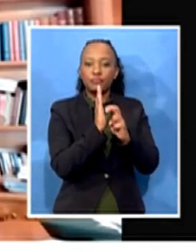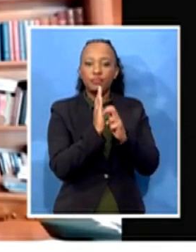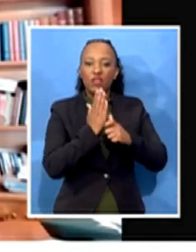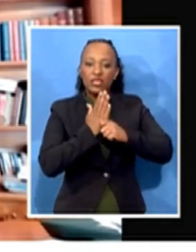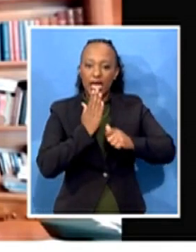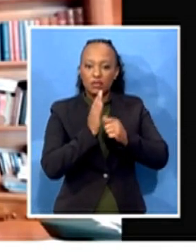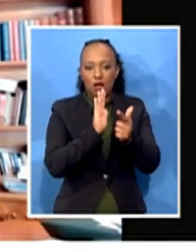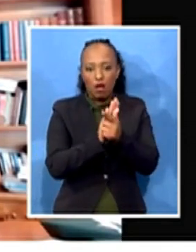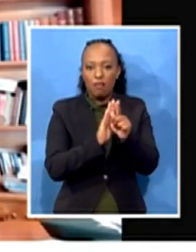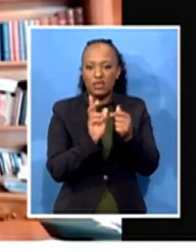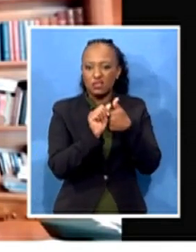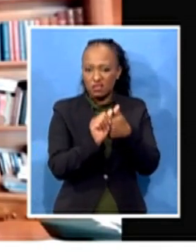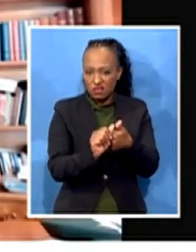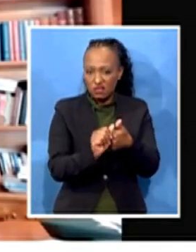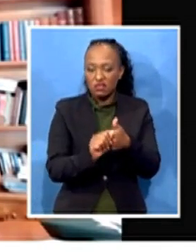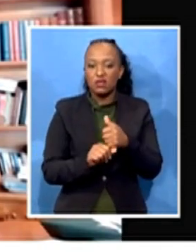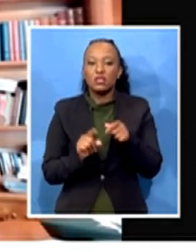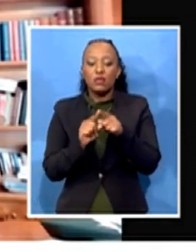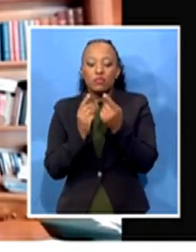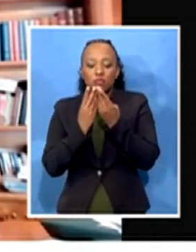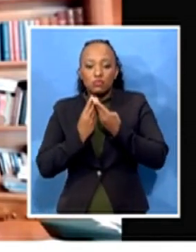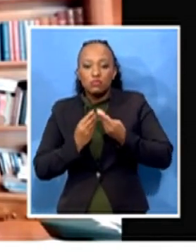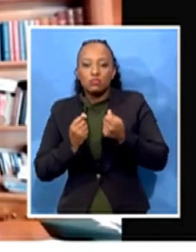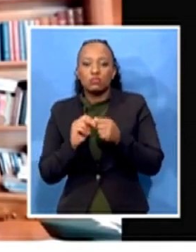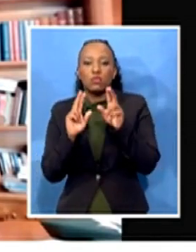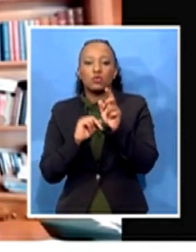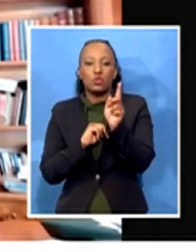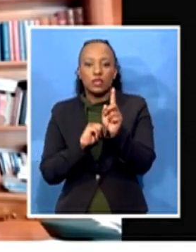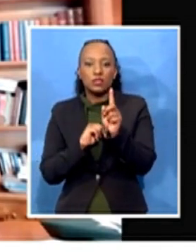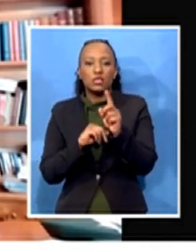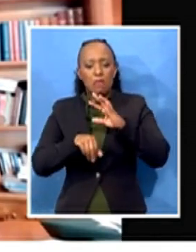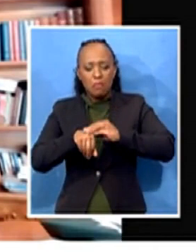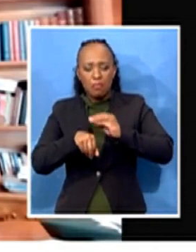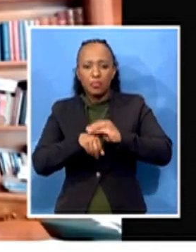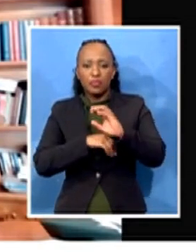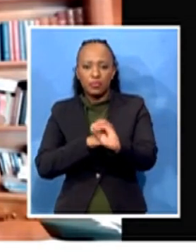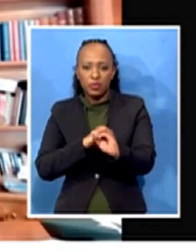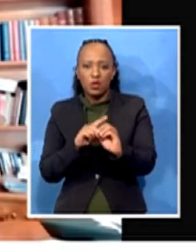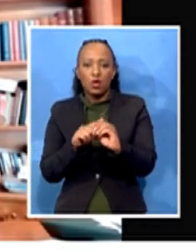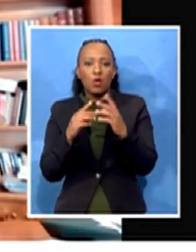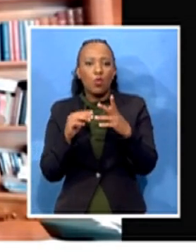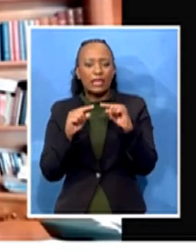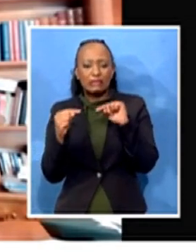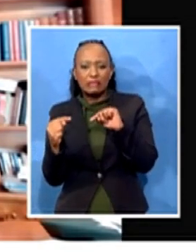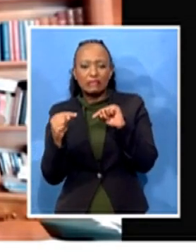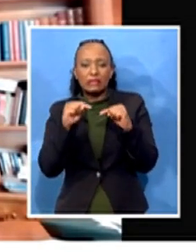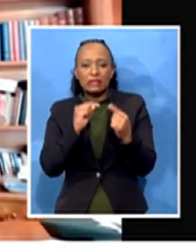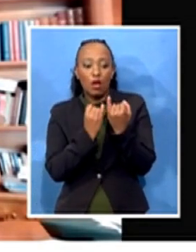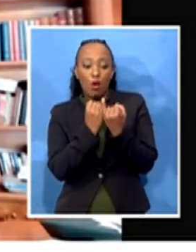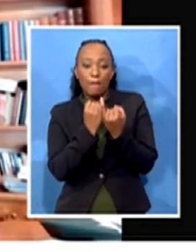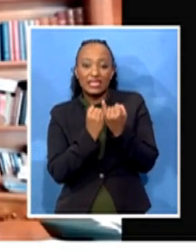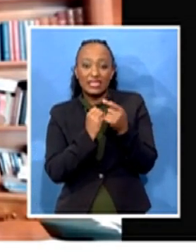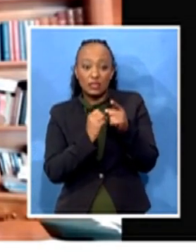address the conflict resulting to competition over routes and the